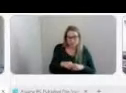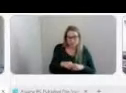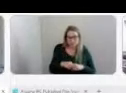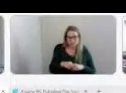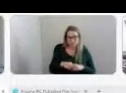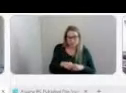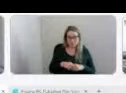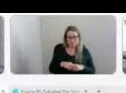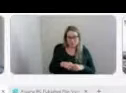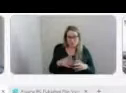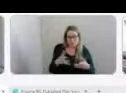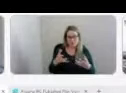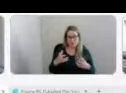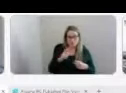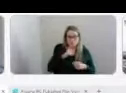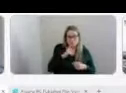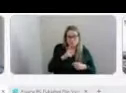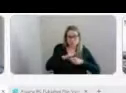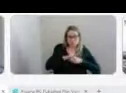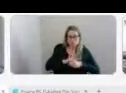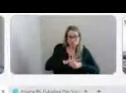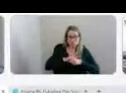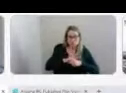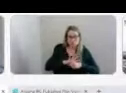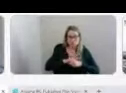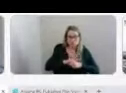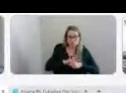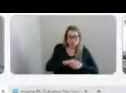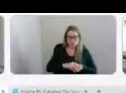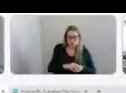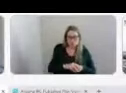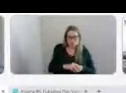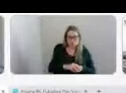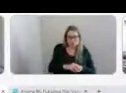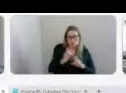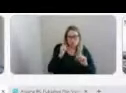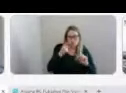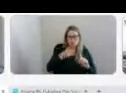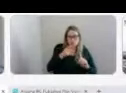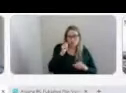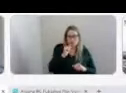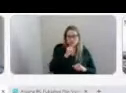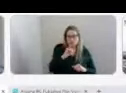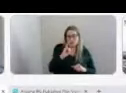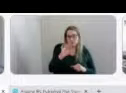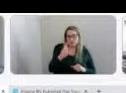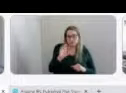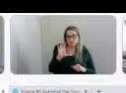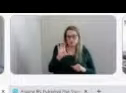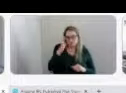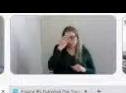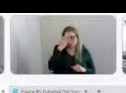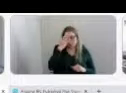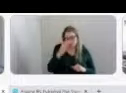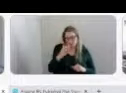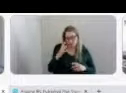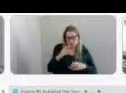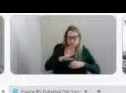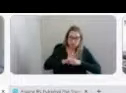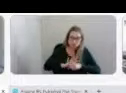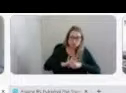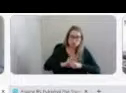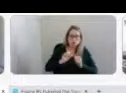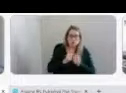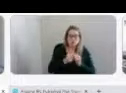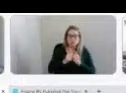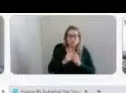but i want to really stress that i'm here to talk about the real goal of the arizona irc i know it's that i want to stress the competitive